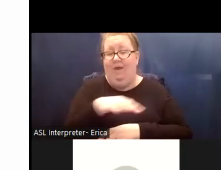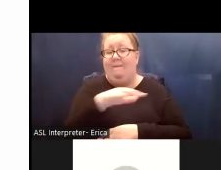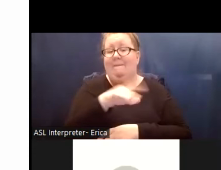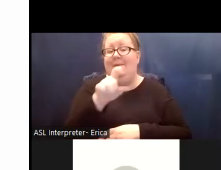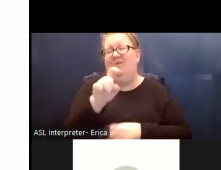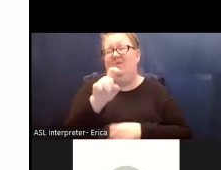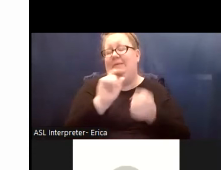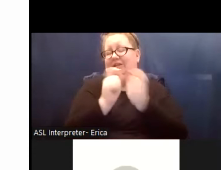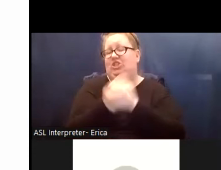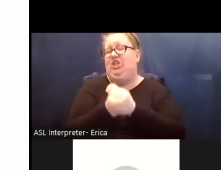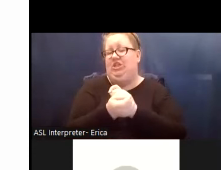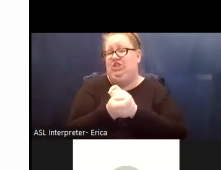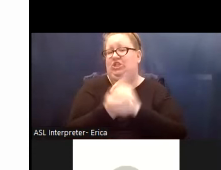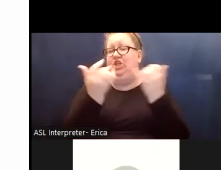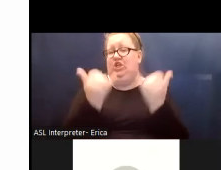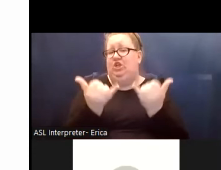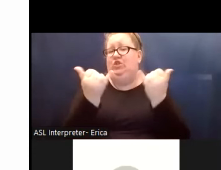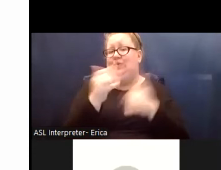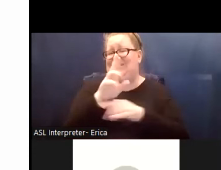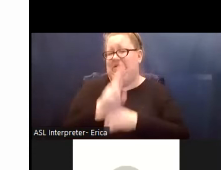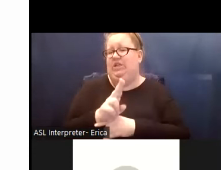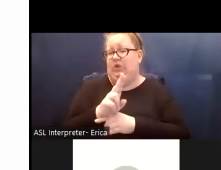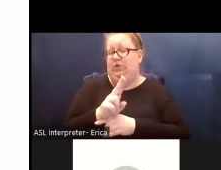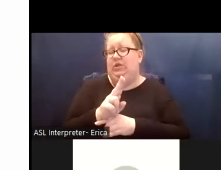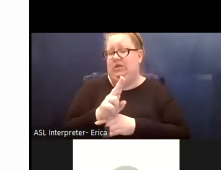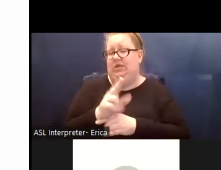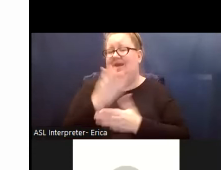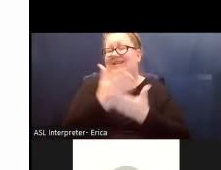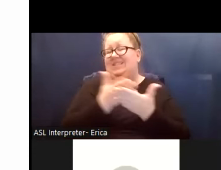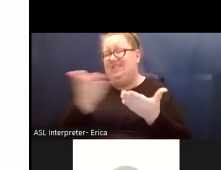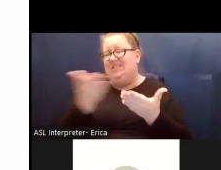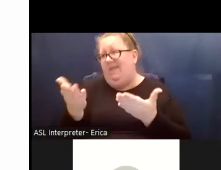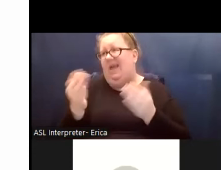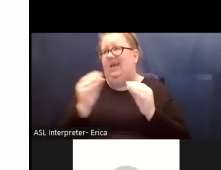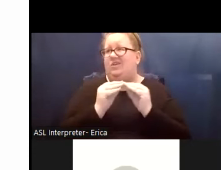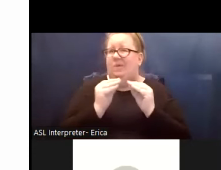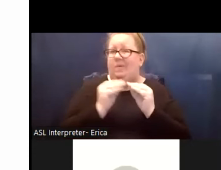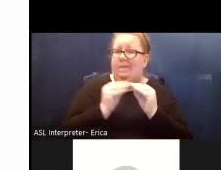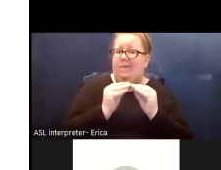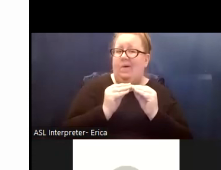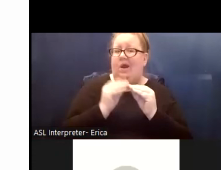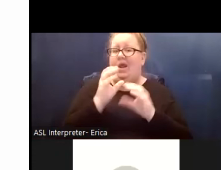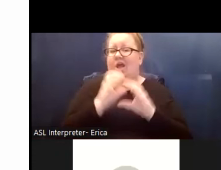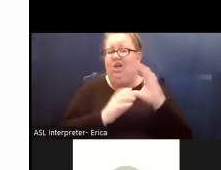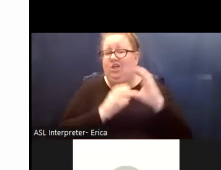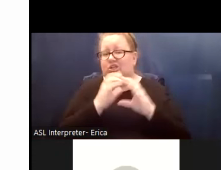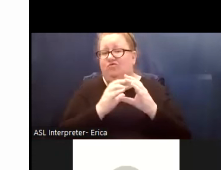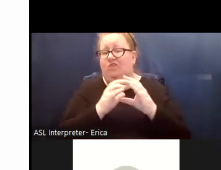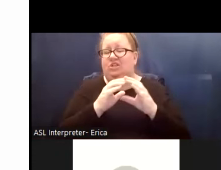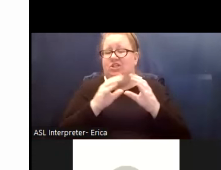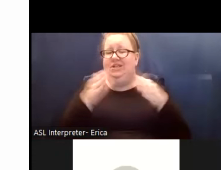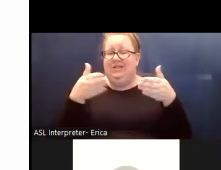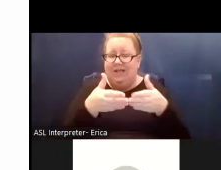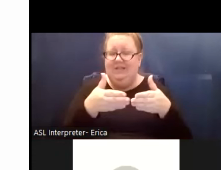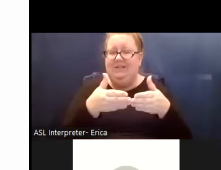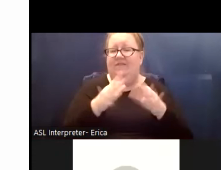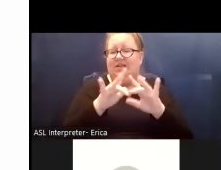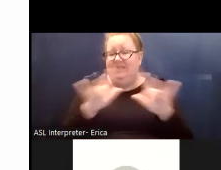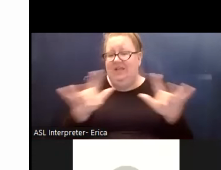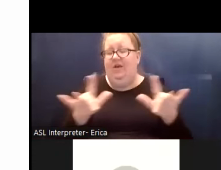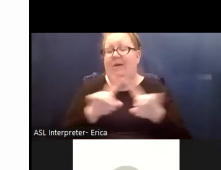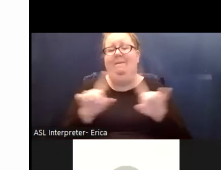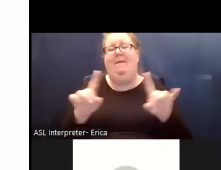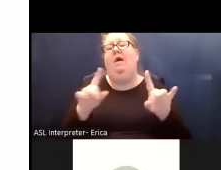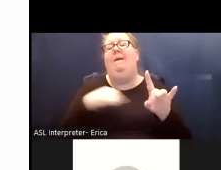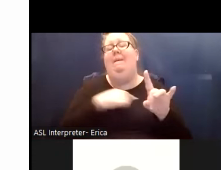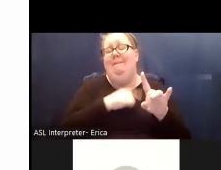be changes to existing uses. Some things are a bit more construction intensive, etc. But we do